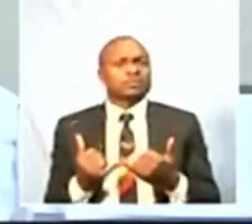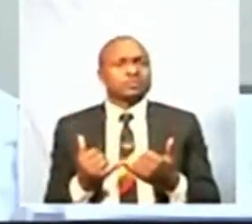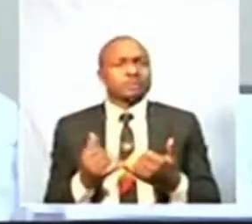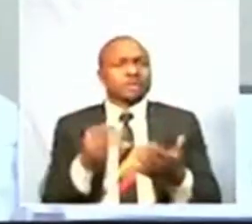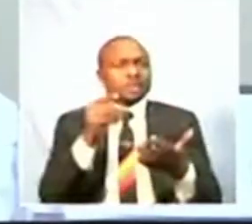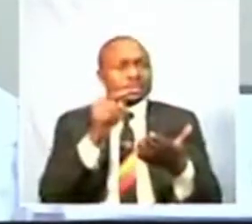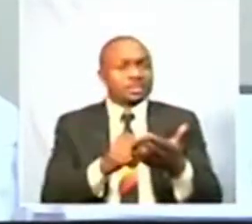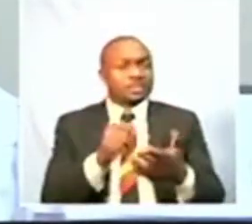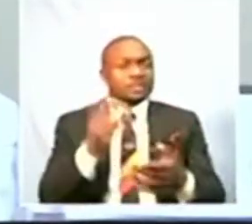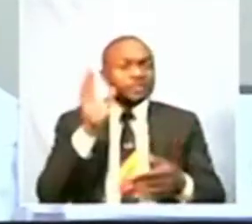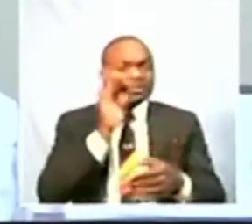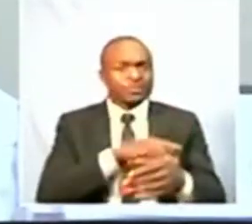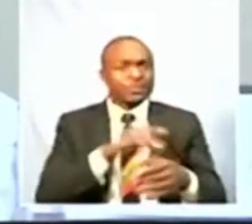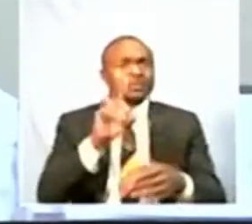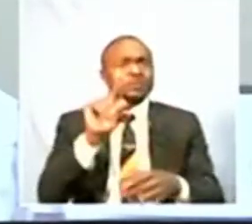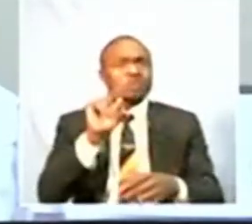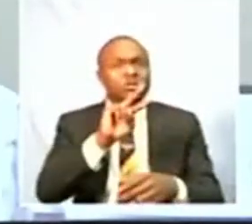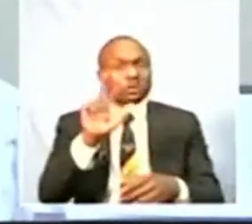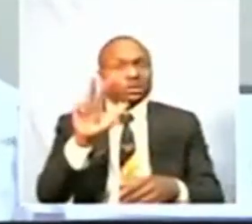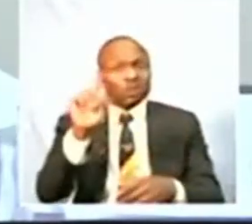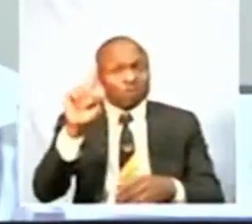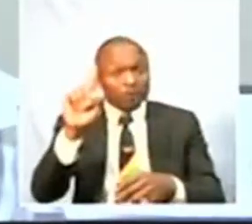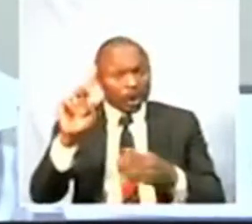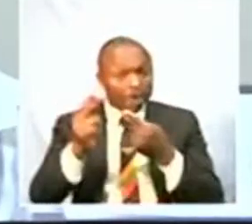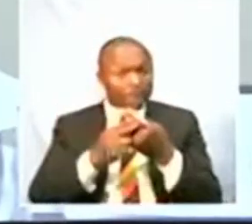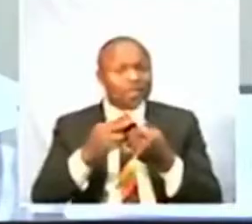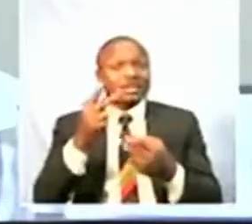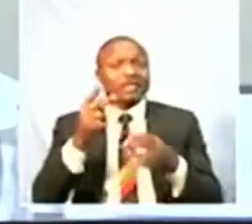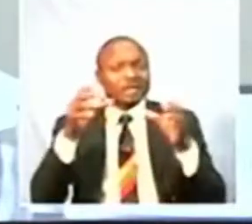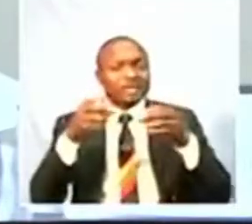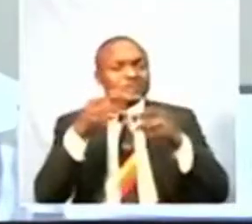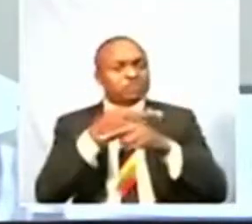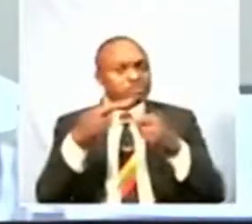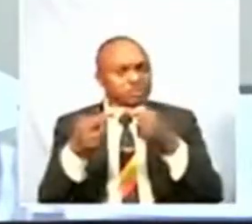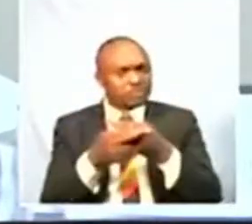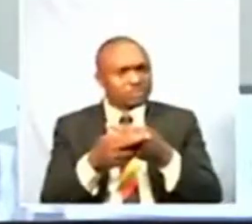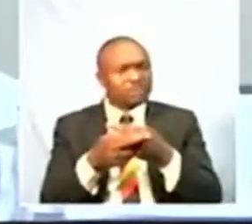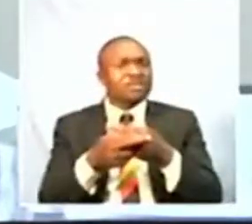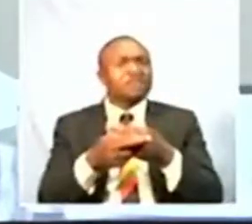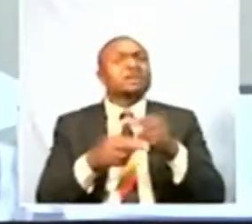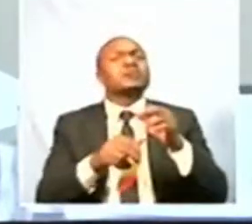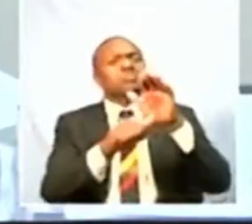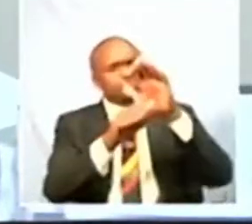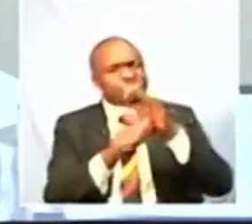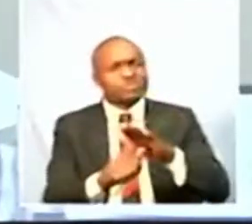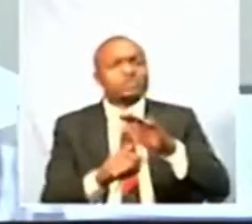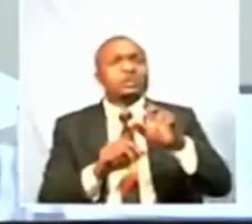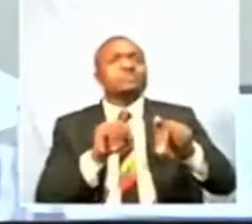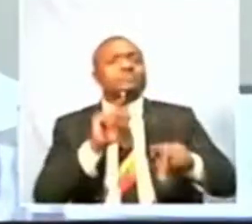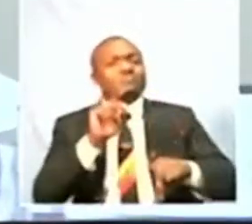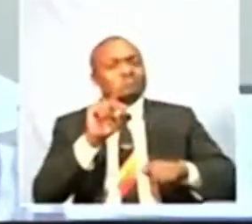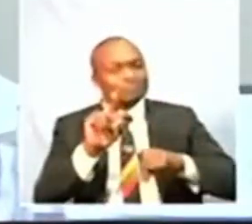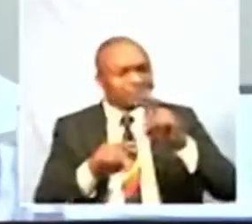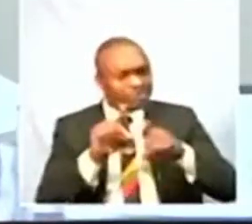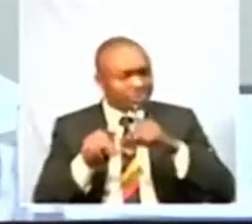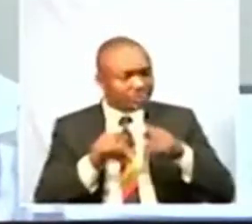This was done in 2023. A 1x3 classroom block, depriving the people of